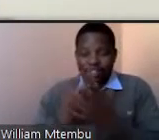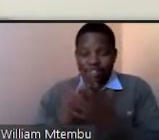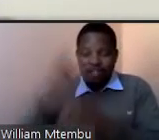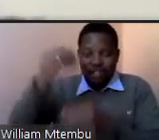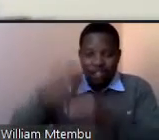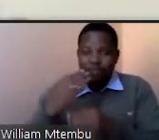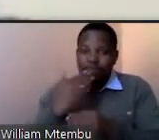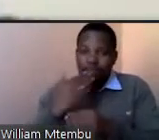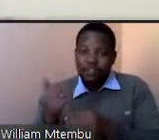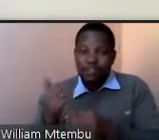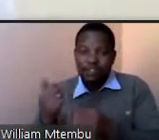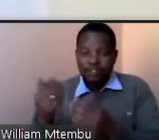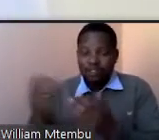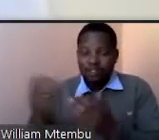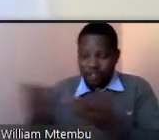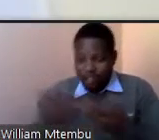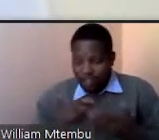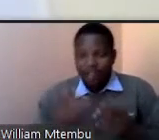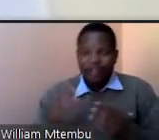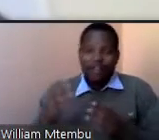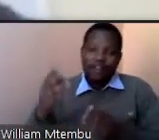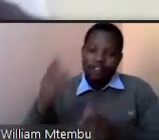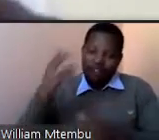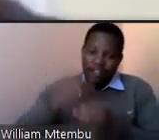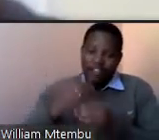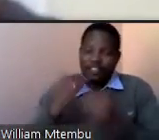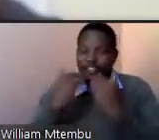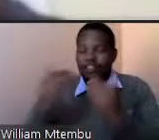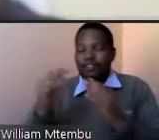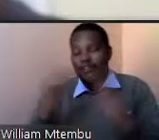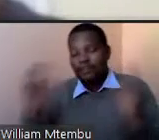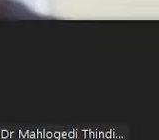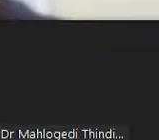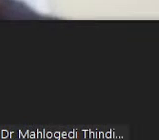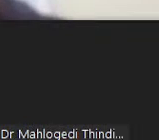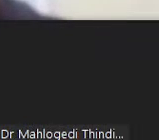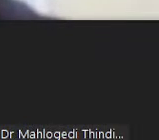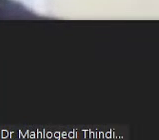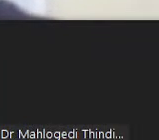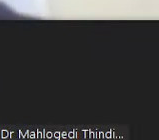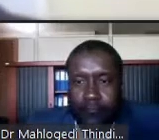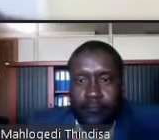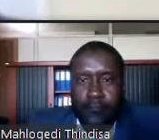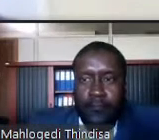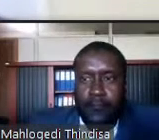I'll allow for that person to do that. Thank you very much, Chairperson.